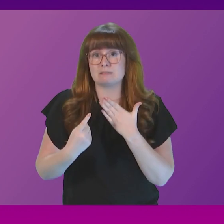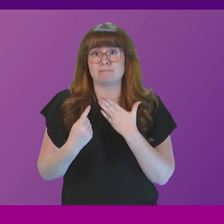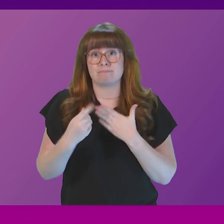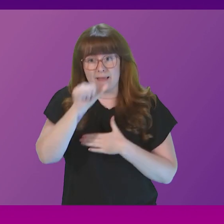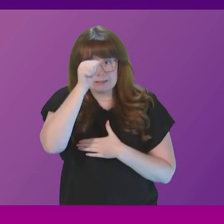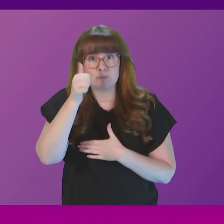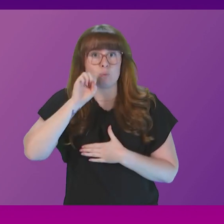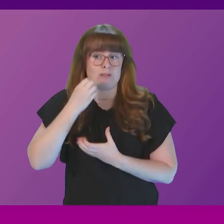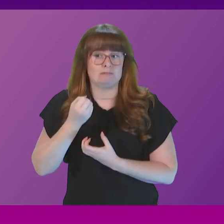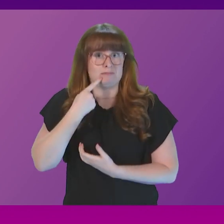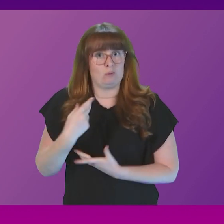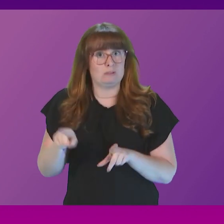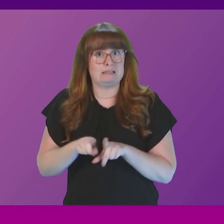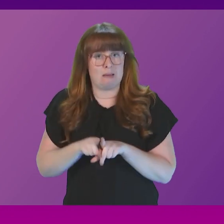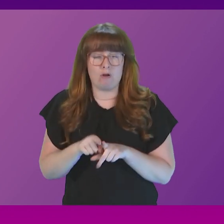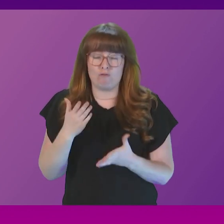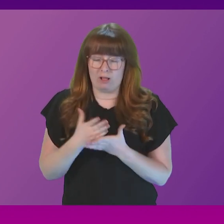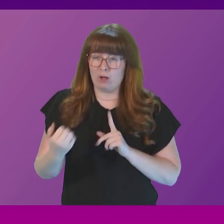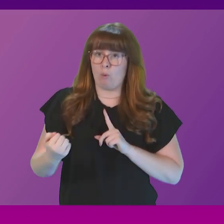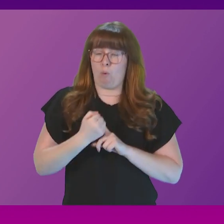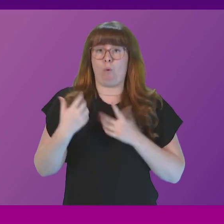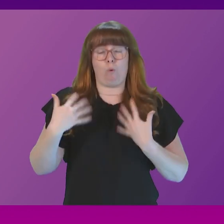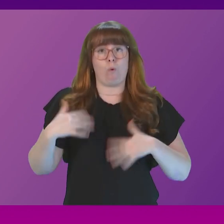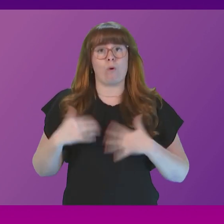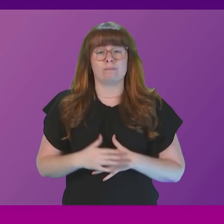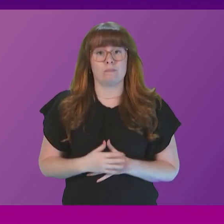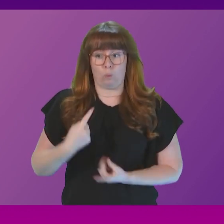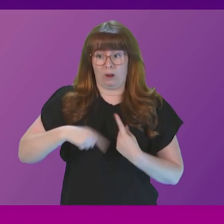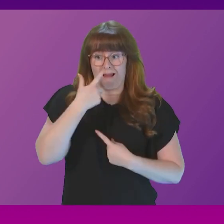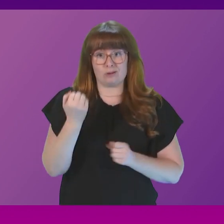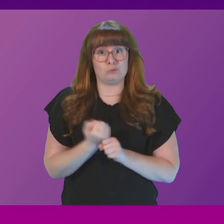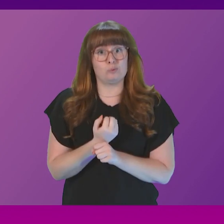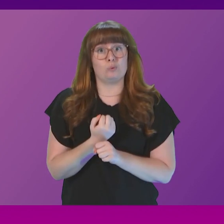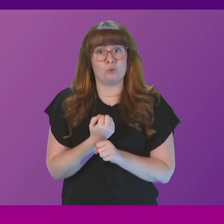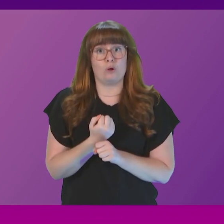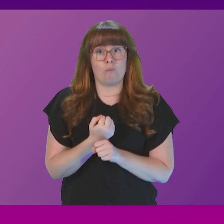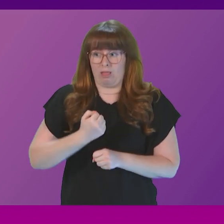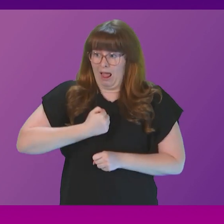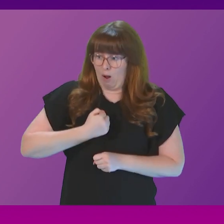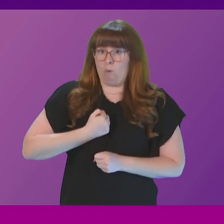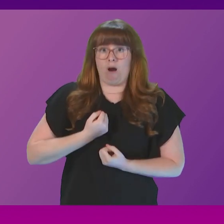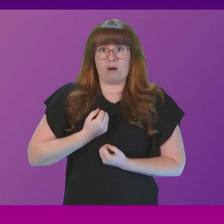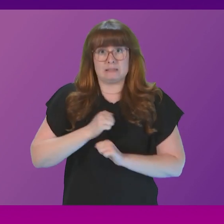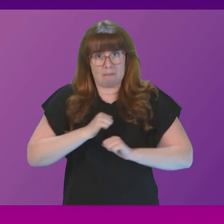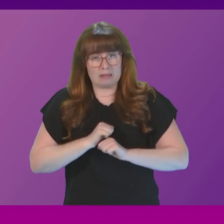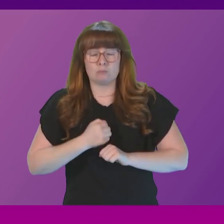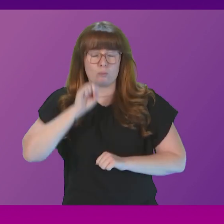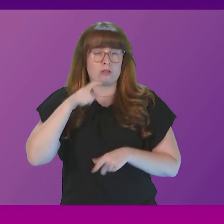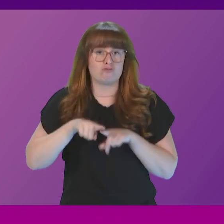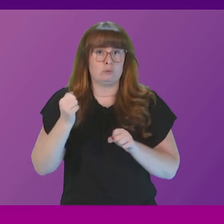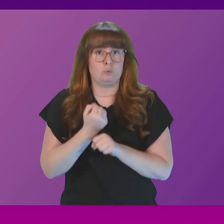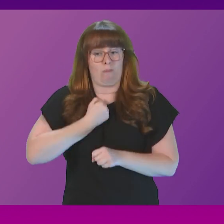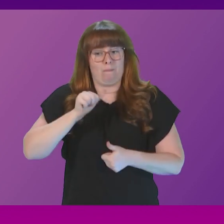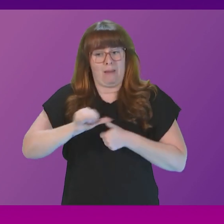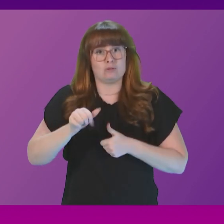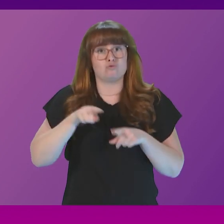sector who will tell you have a real significant impact. But whatever we can do within our gift in the Scottish Government, we will do to try to reduce